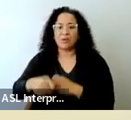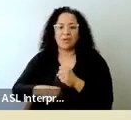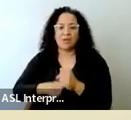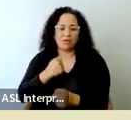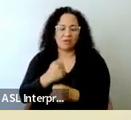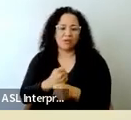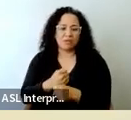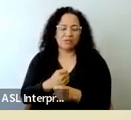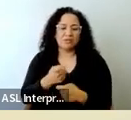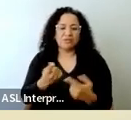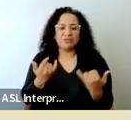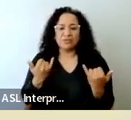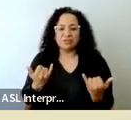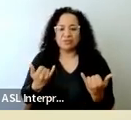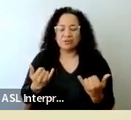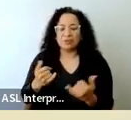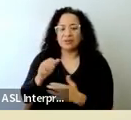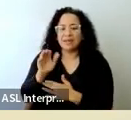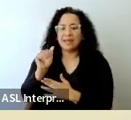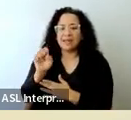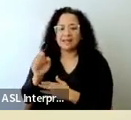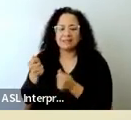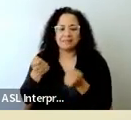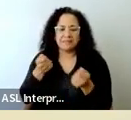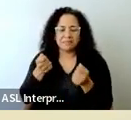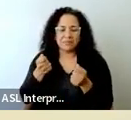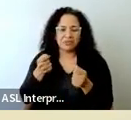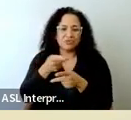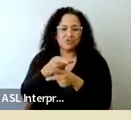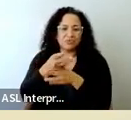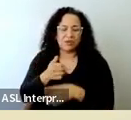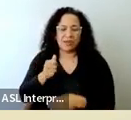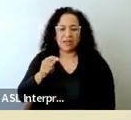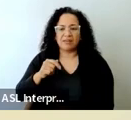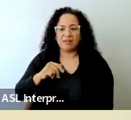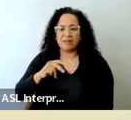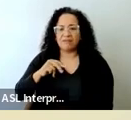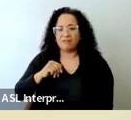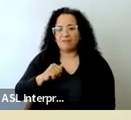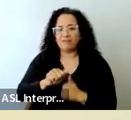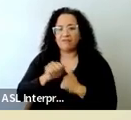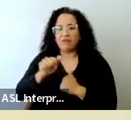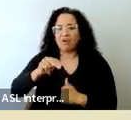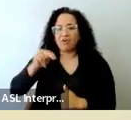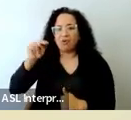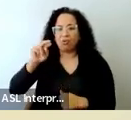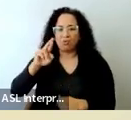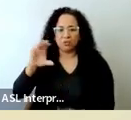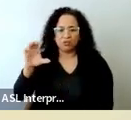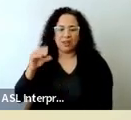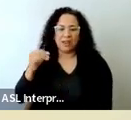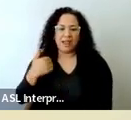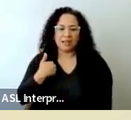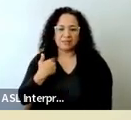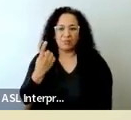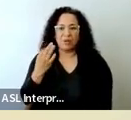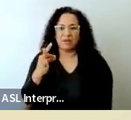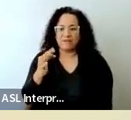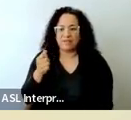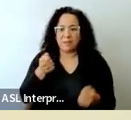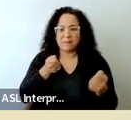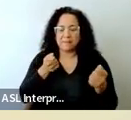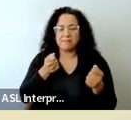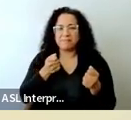She is currently a case management supervisor at Far Northern Regional Center and has one of the